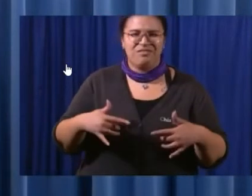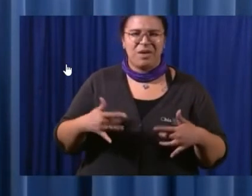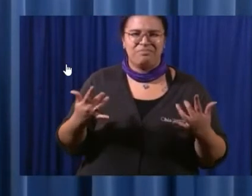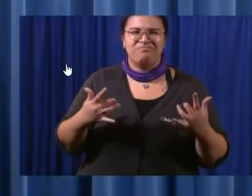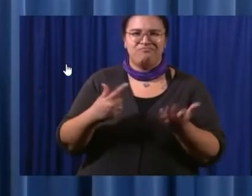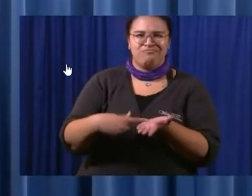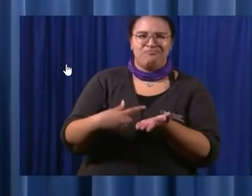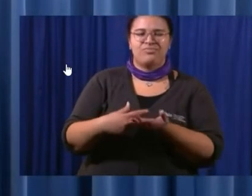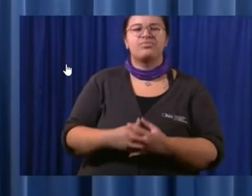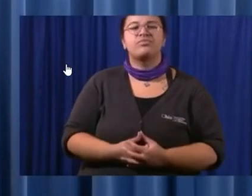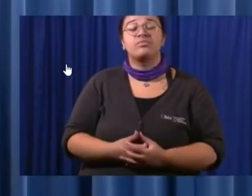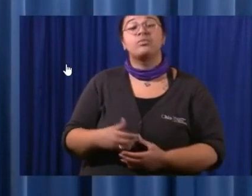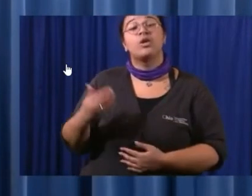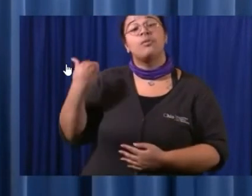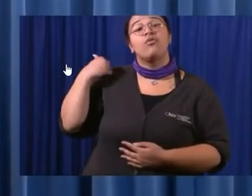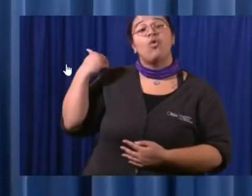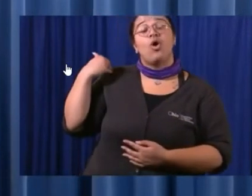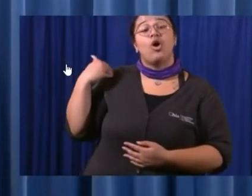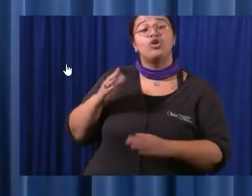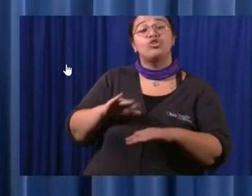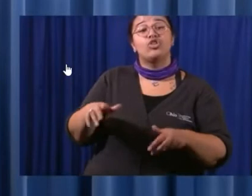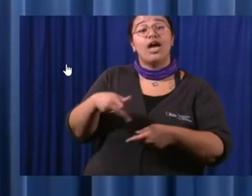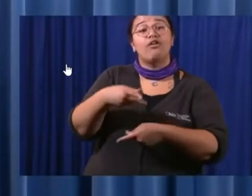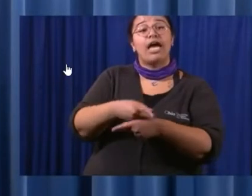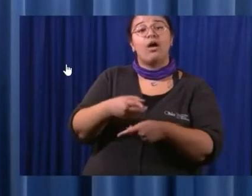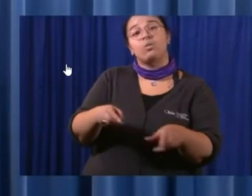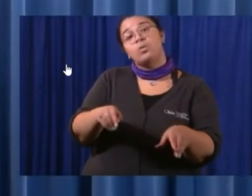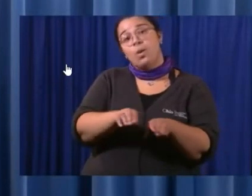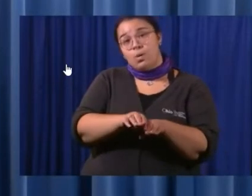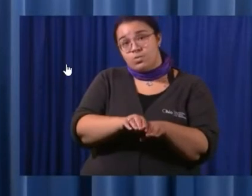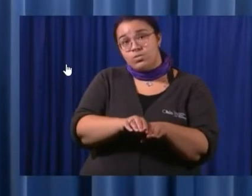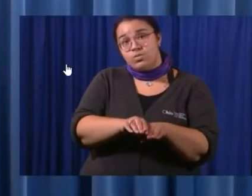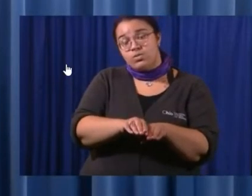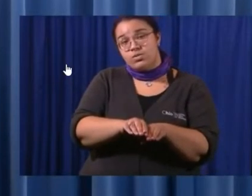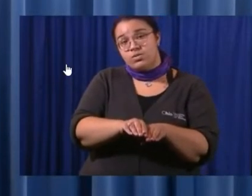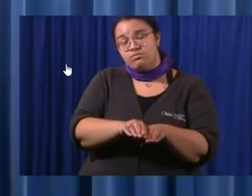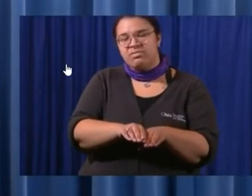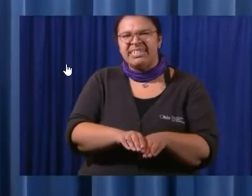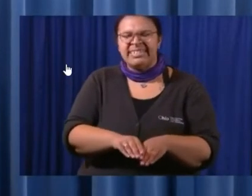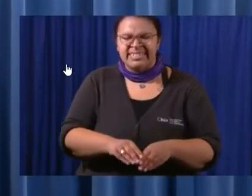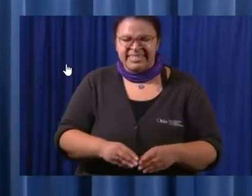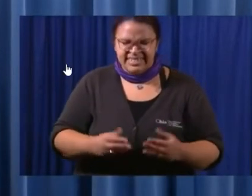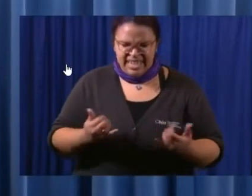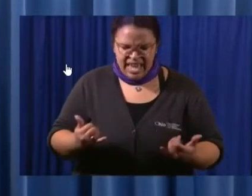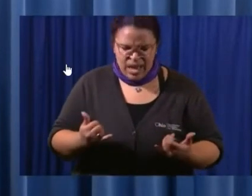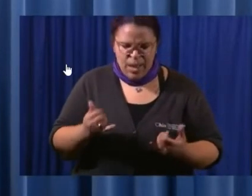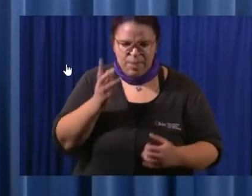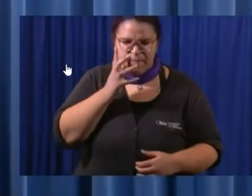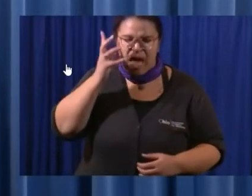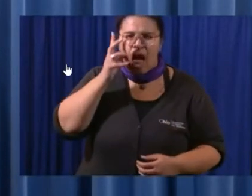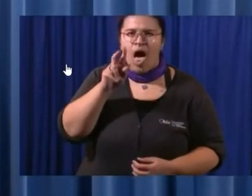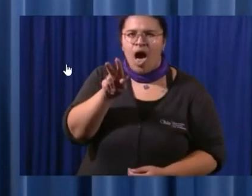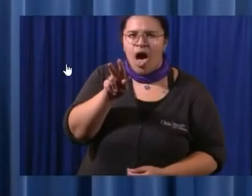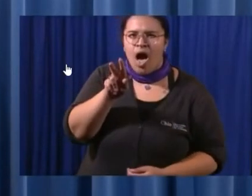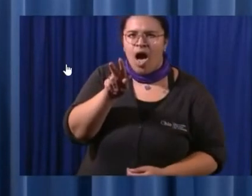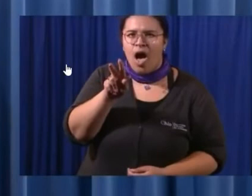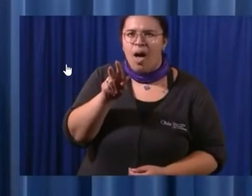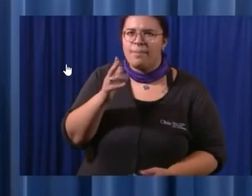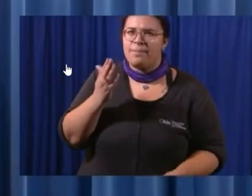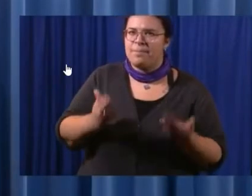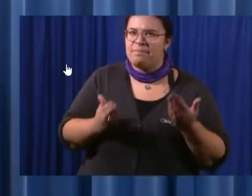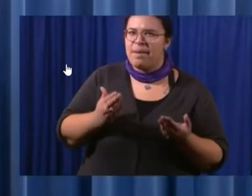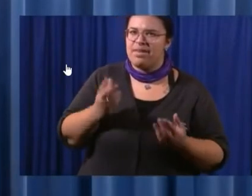closed, and now parents are looking at a possibility of a blended schedule this fall. I understand that the state is thinking of ways to